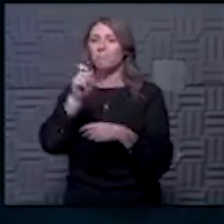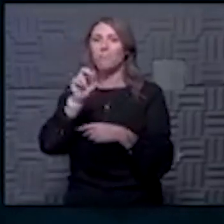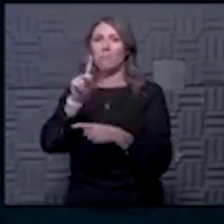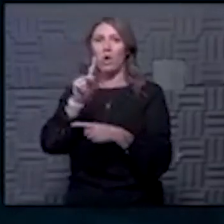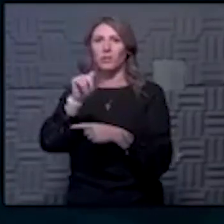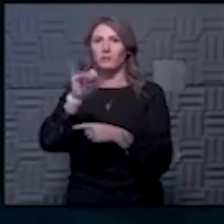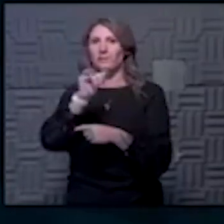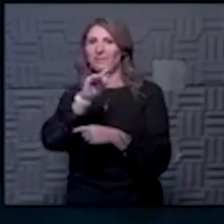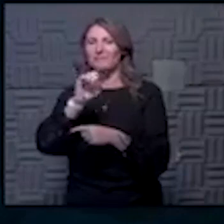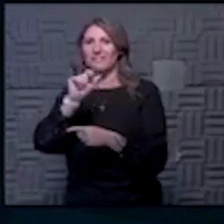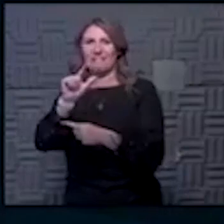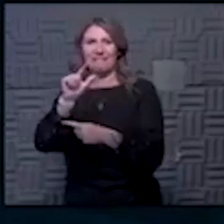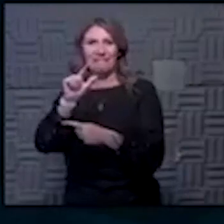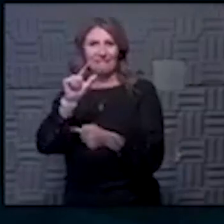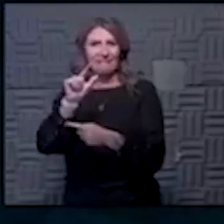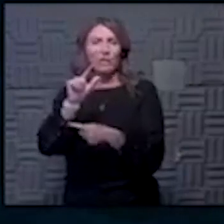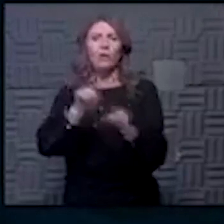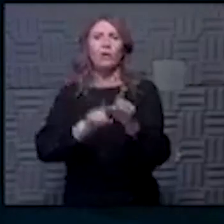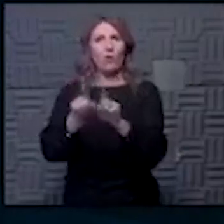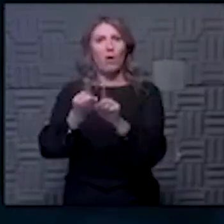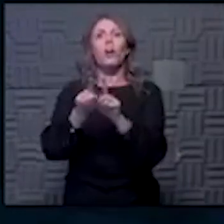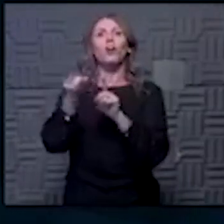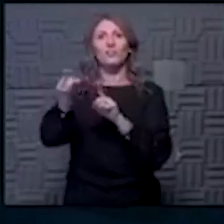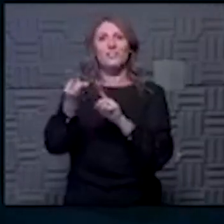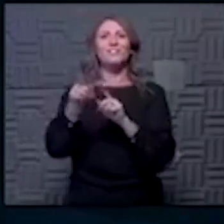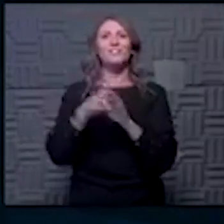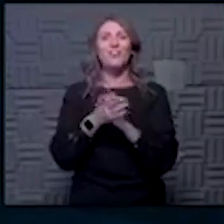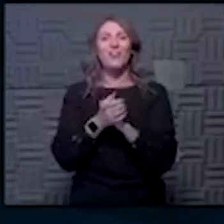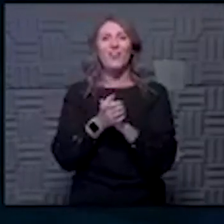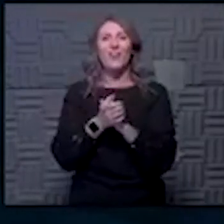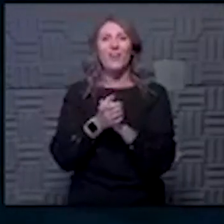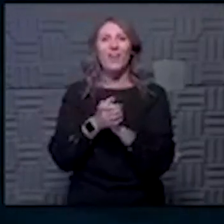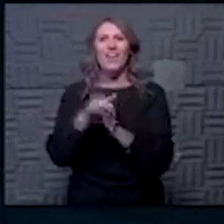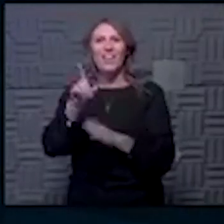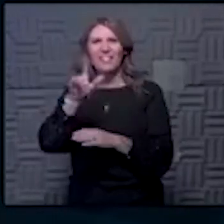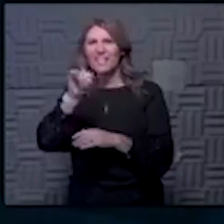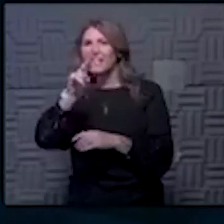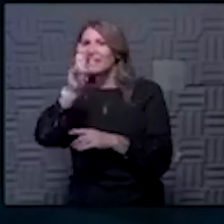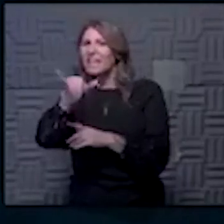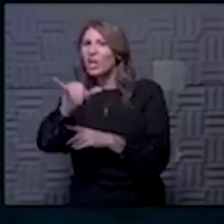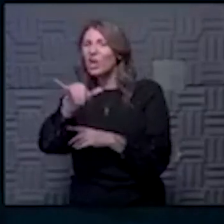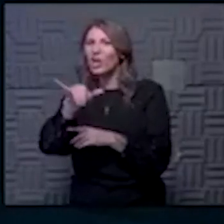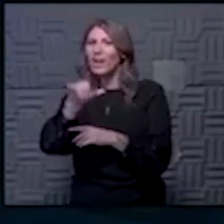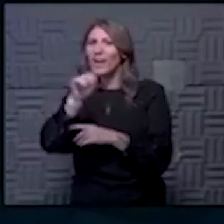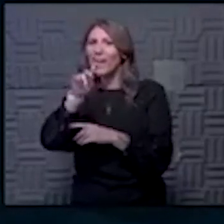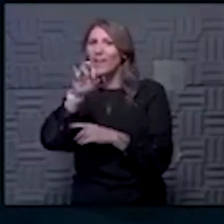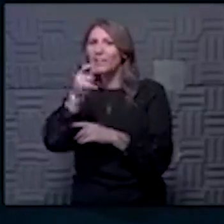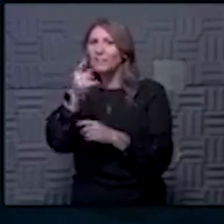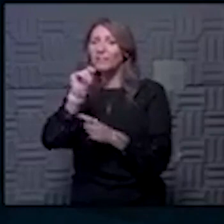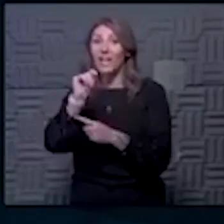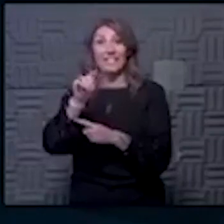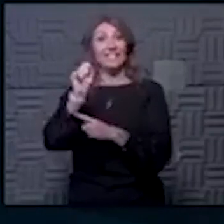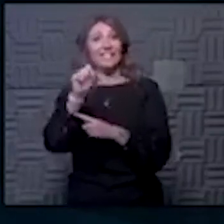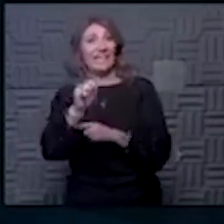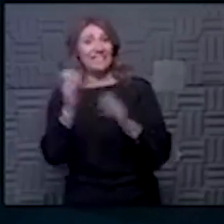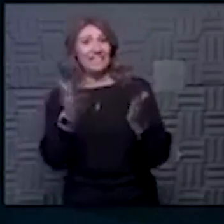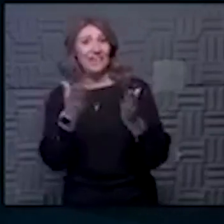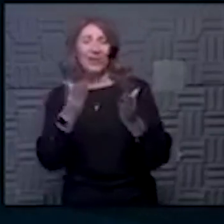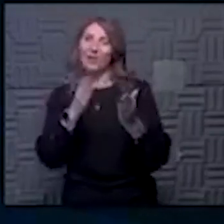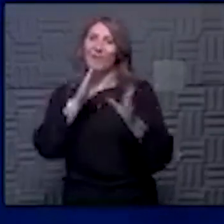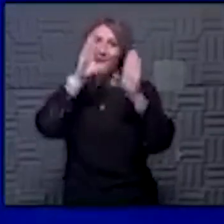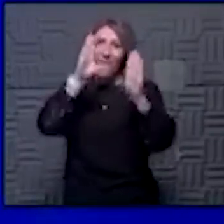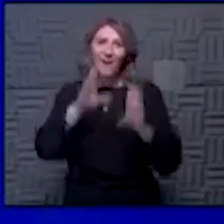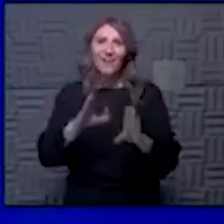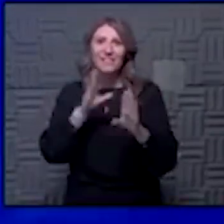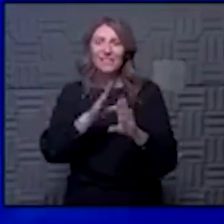And I don't know, Larry, are you on? Larry Botts is the chief medical officer over at Advent Shawnee Mission. Larry, are you on? Yes, I am. Yes, awesome. I am, Steve. All